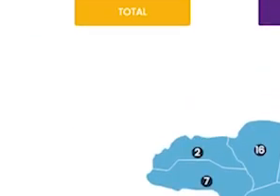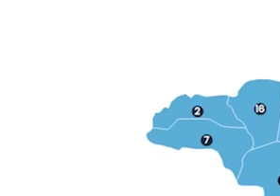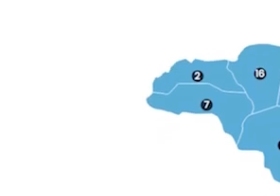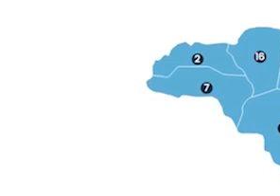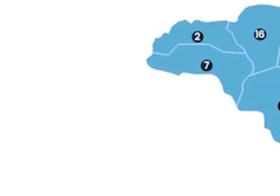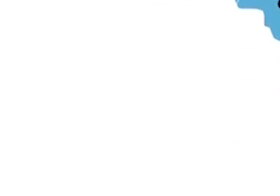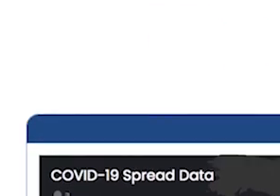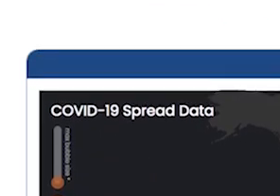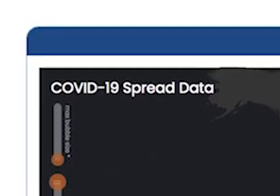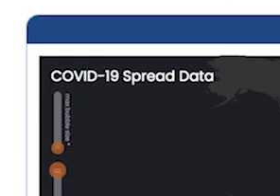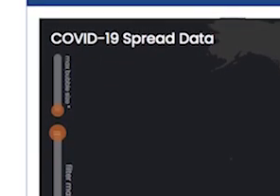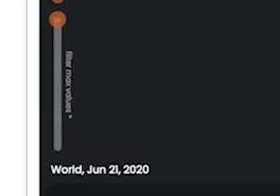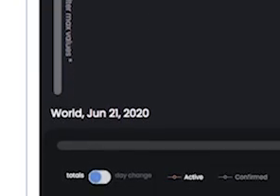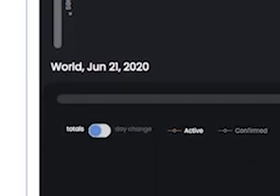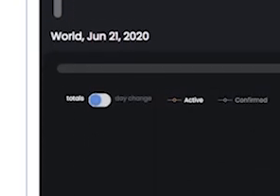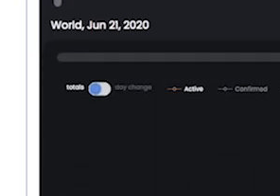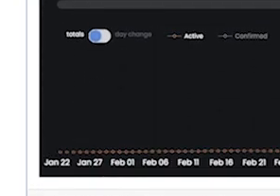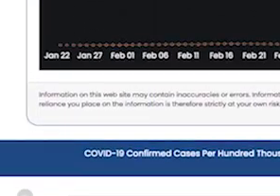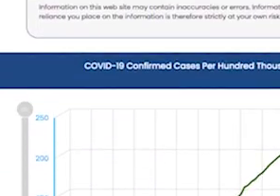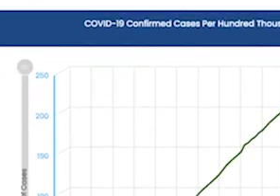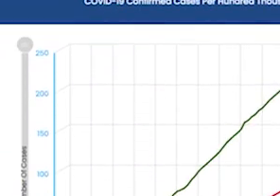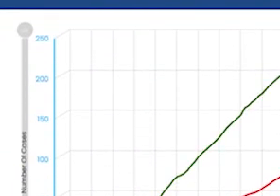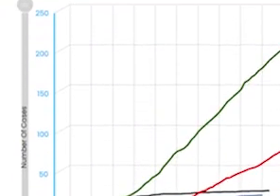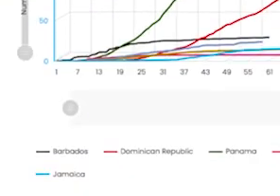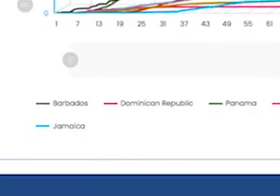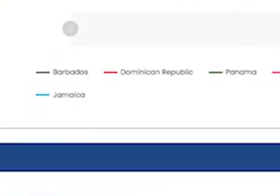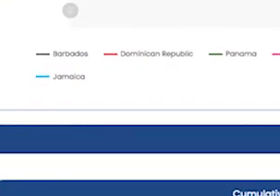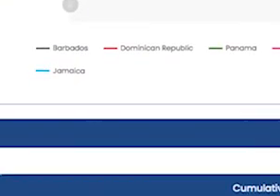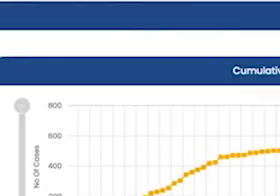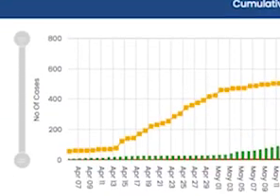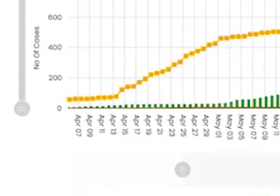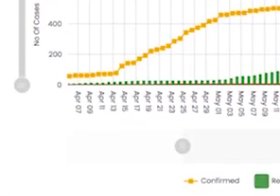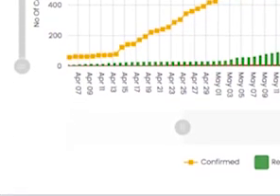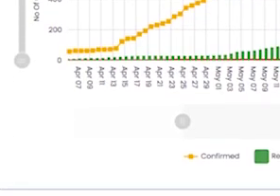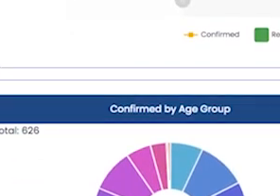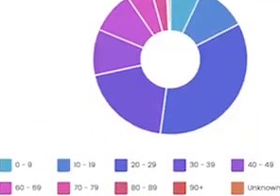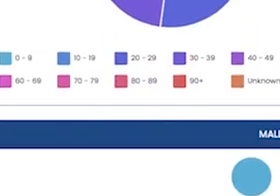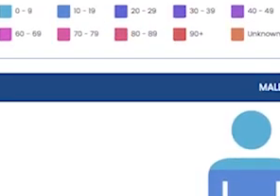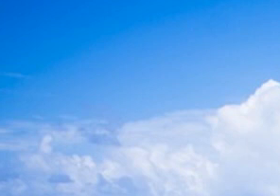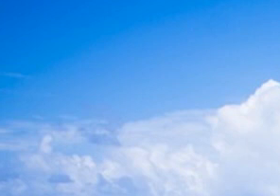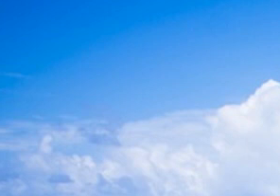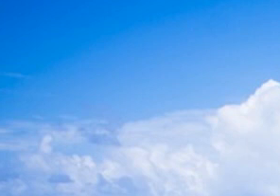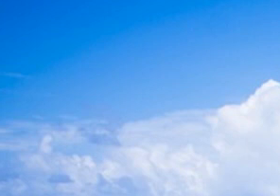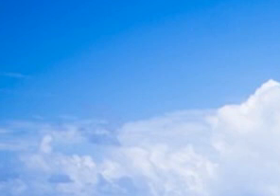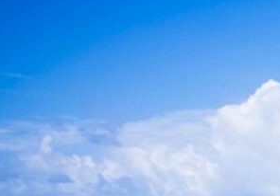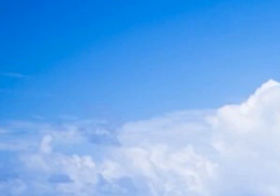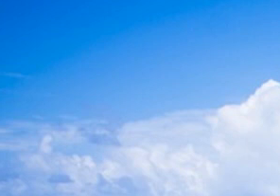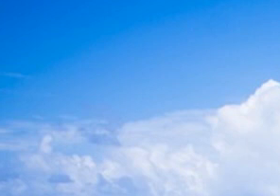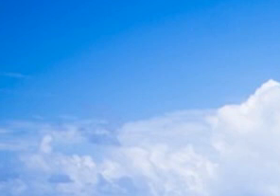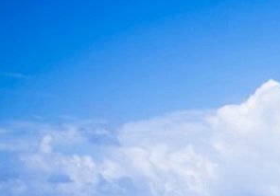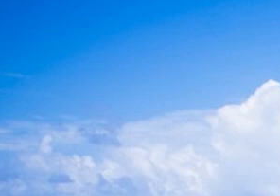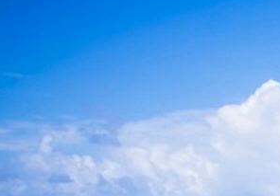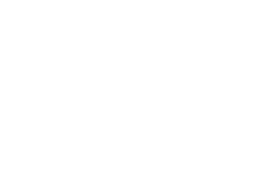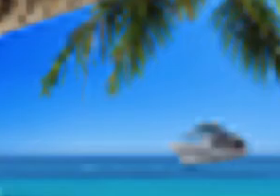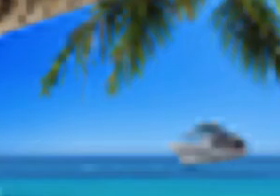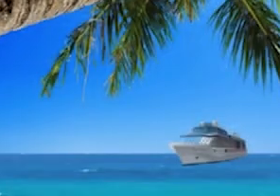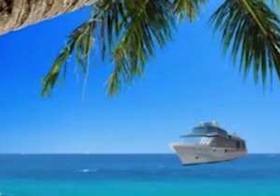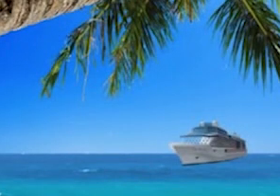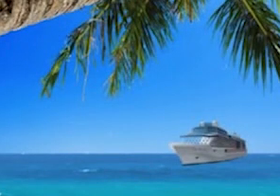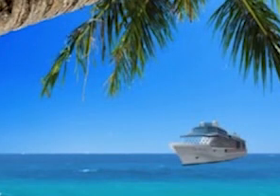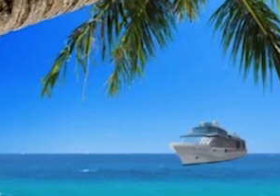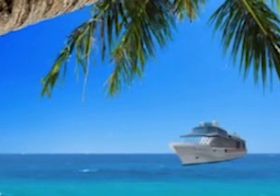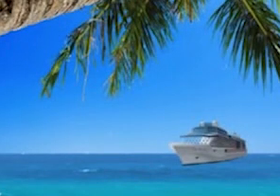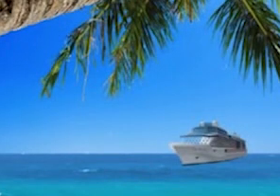this process, we launched a website and app dubbed Jam COVID, hosted by the Office of the Prime Minister, which facilitates an